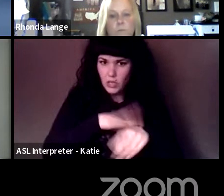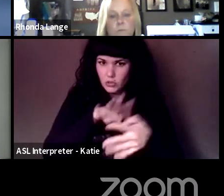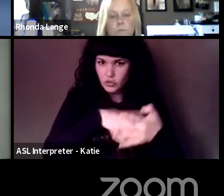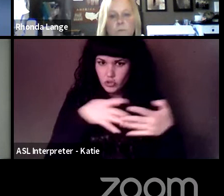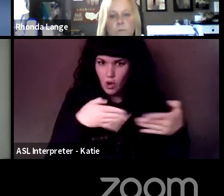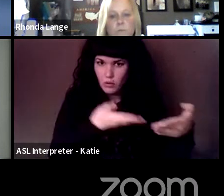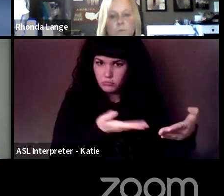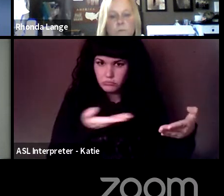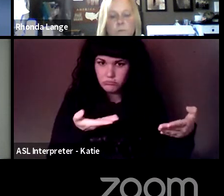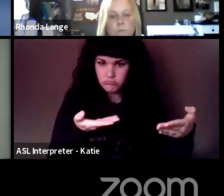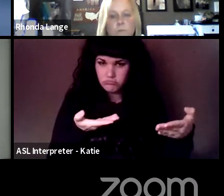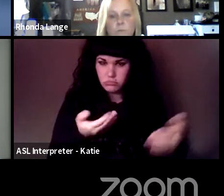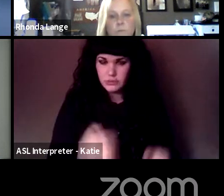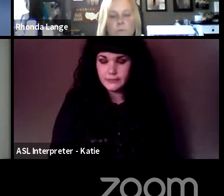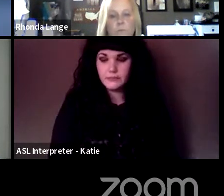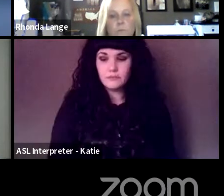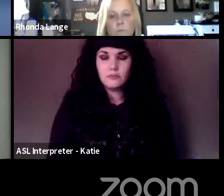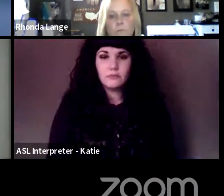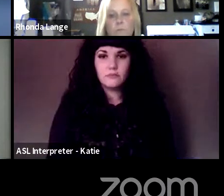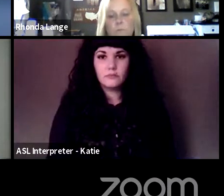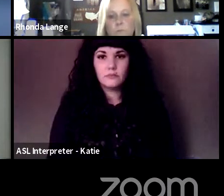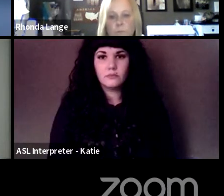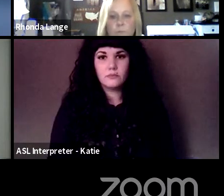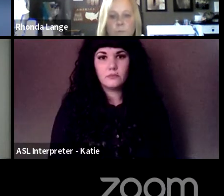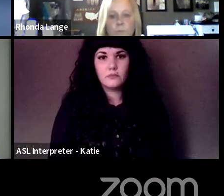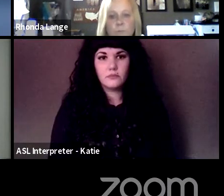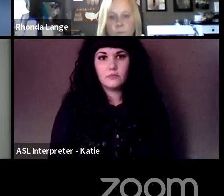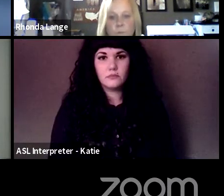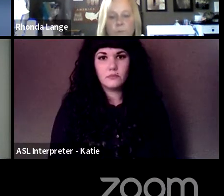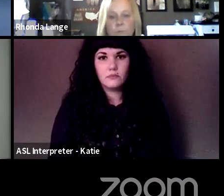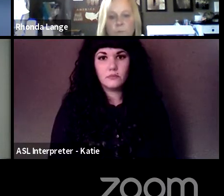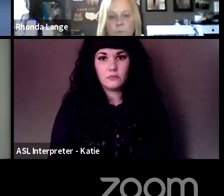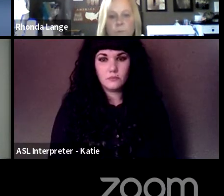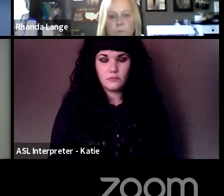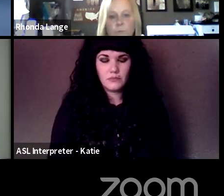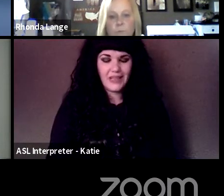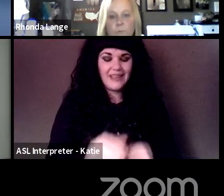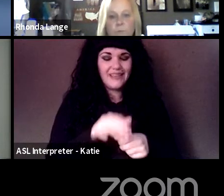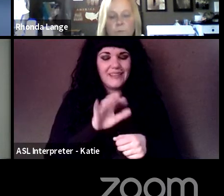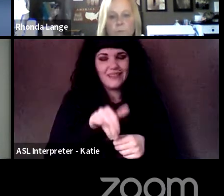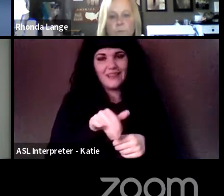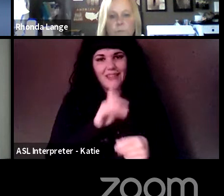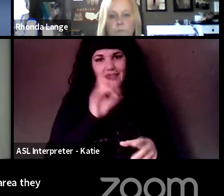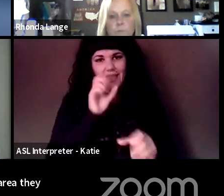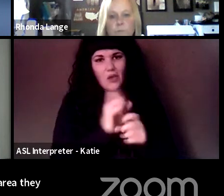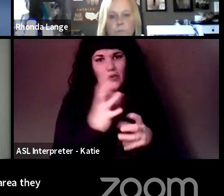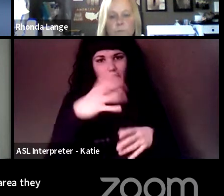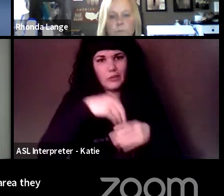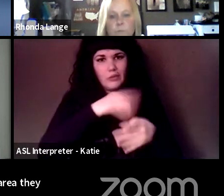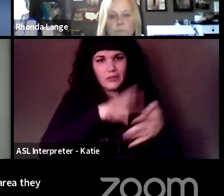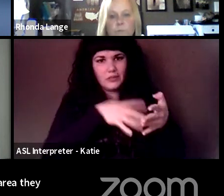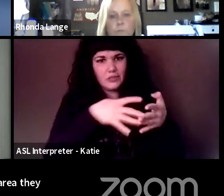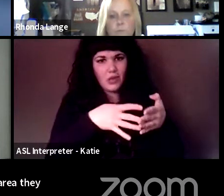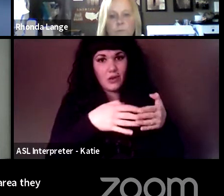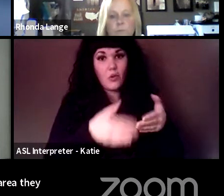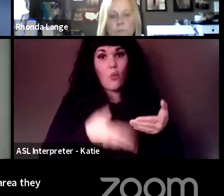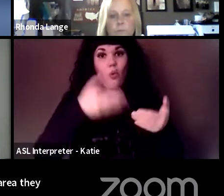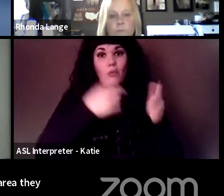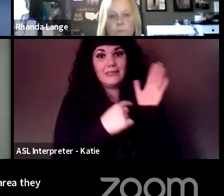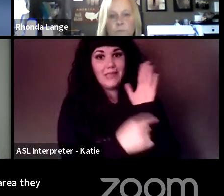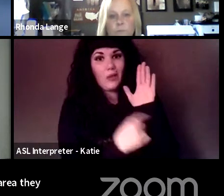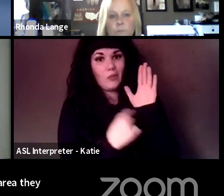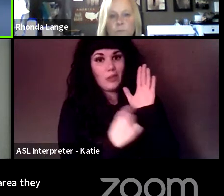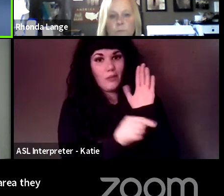And the area, they are in the chart almost down to the bottom, but under payroll and expense